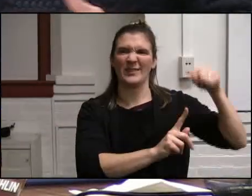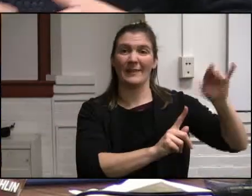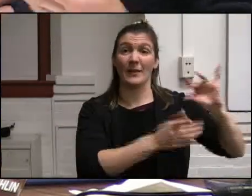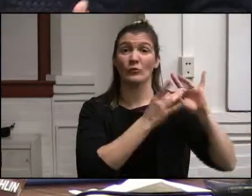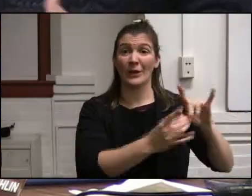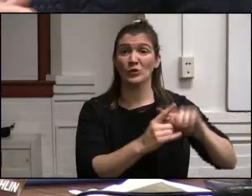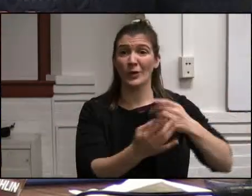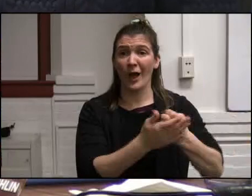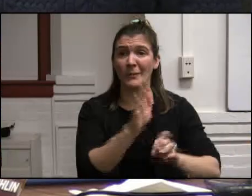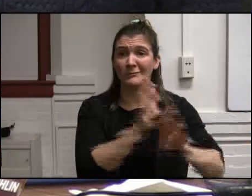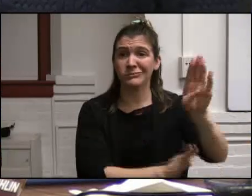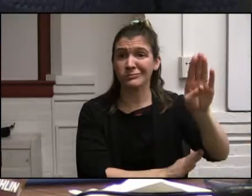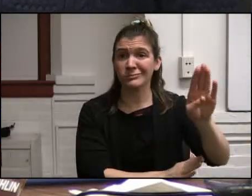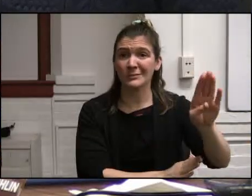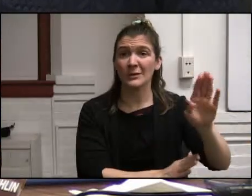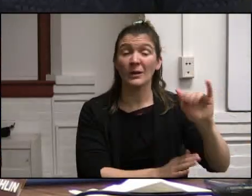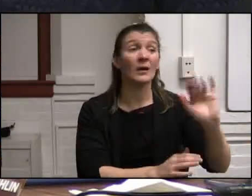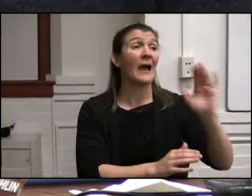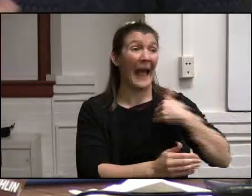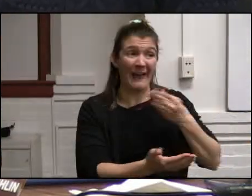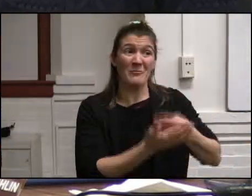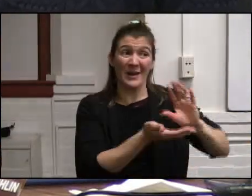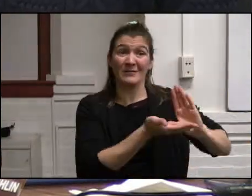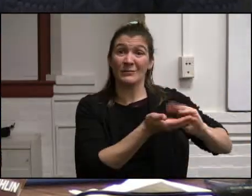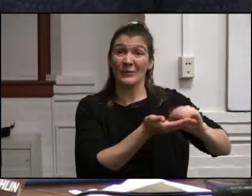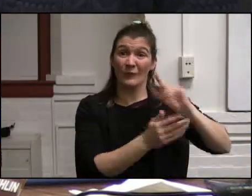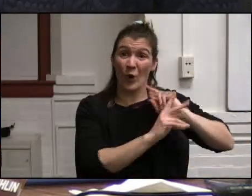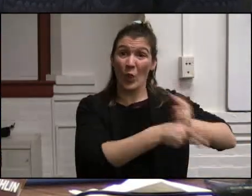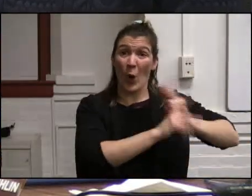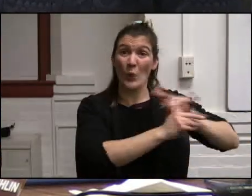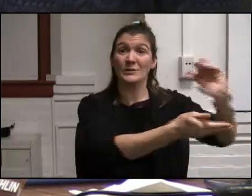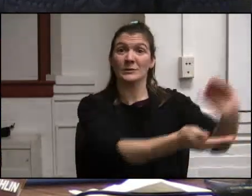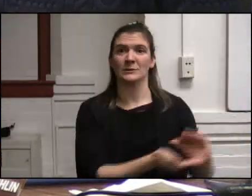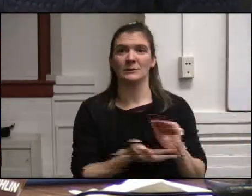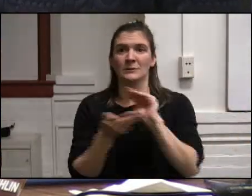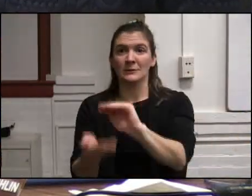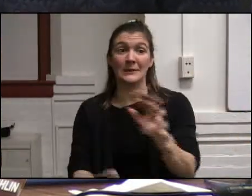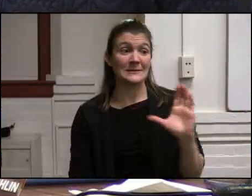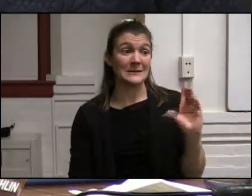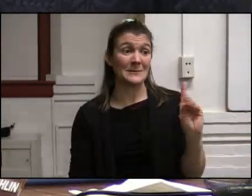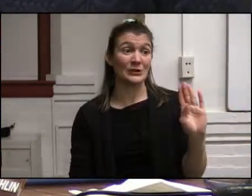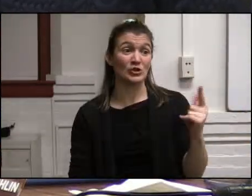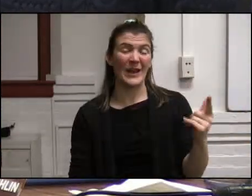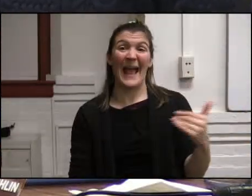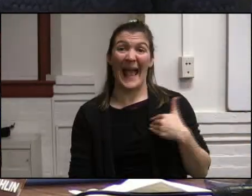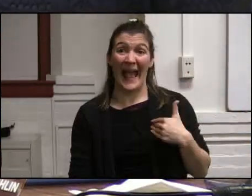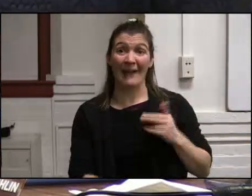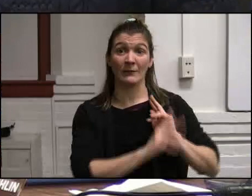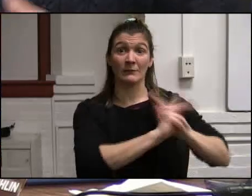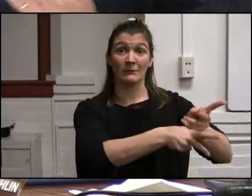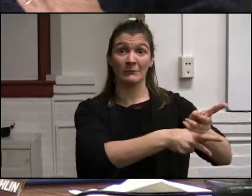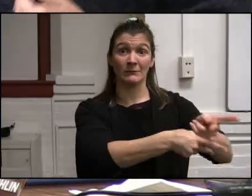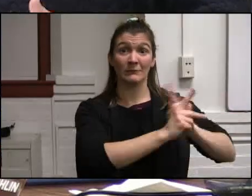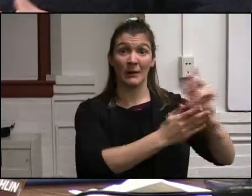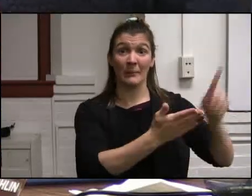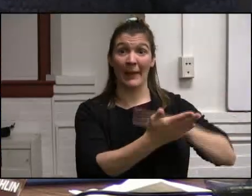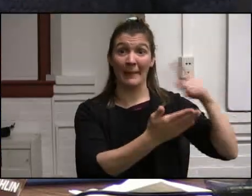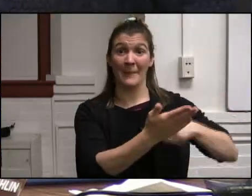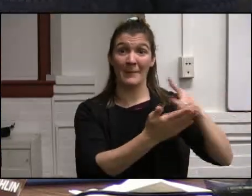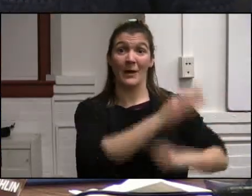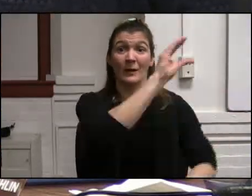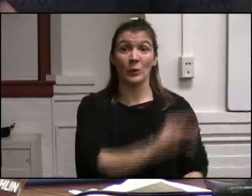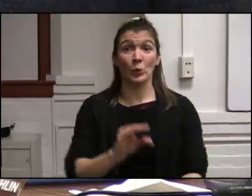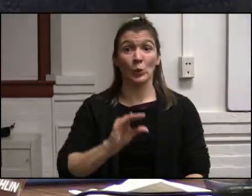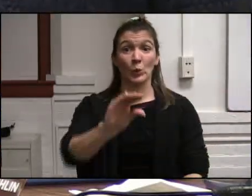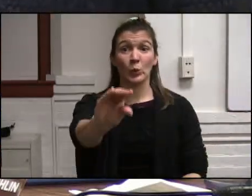related. It's an appropriate expense from that source of funding that comes from the CDBG loans that are made through